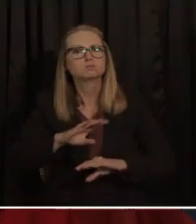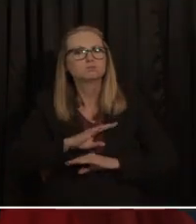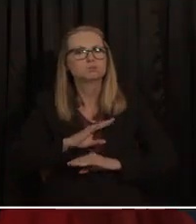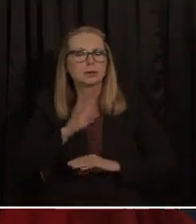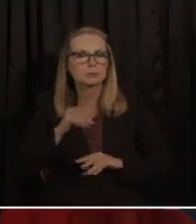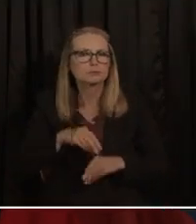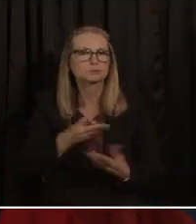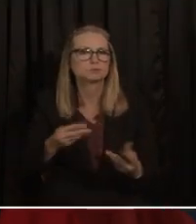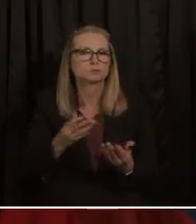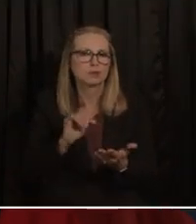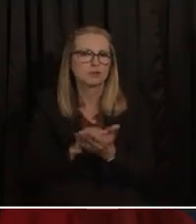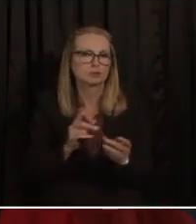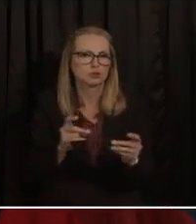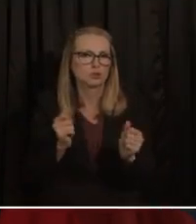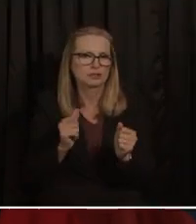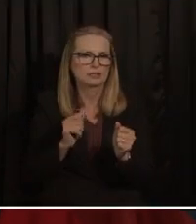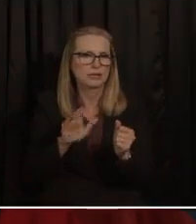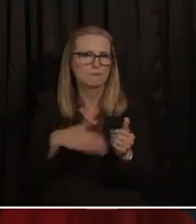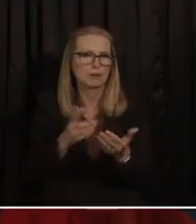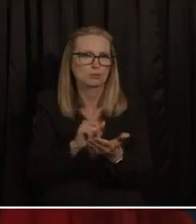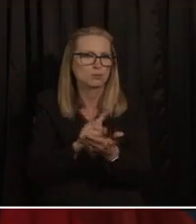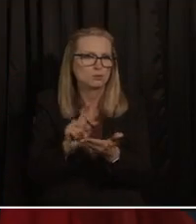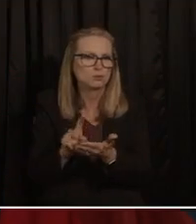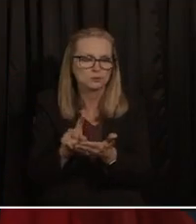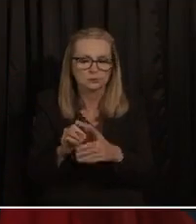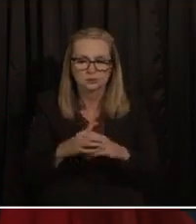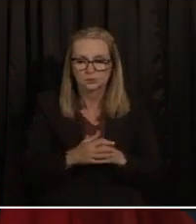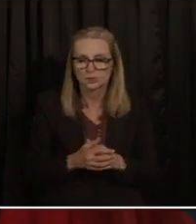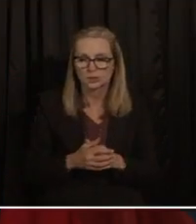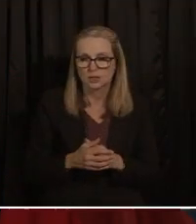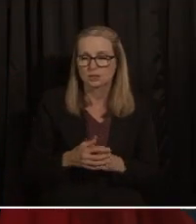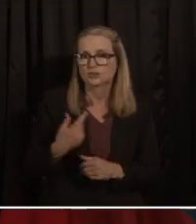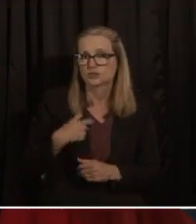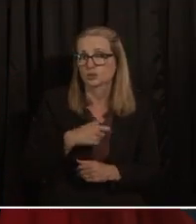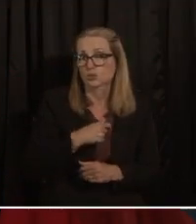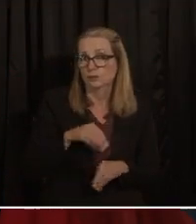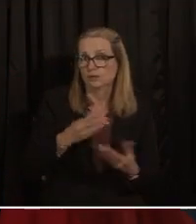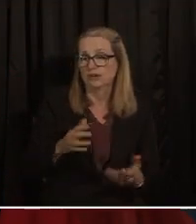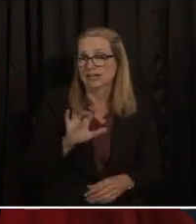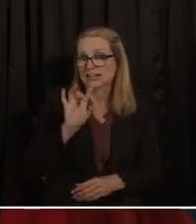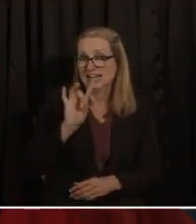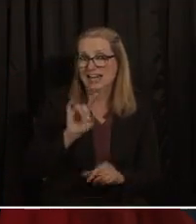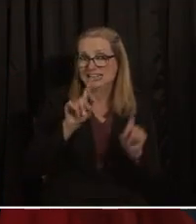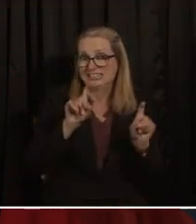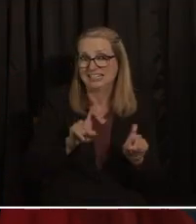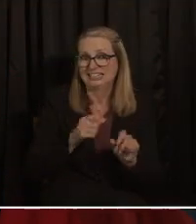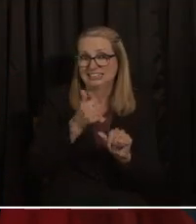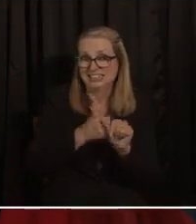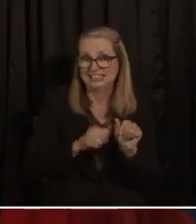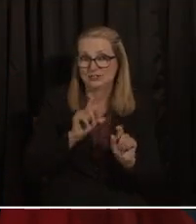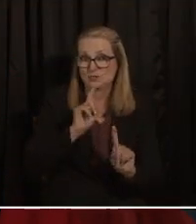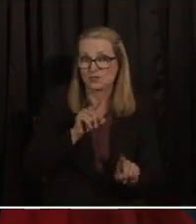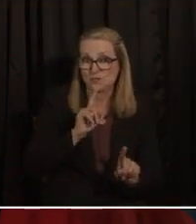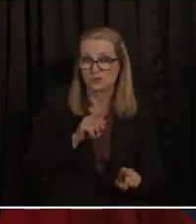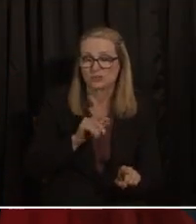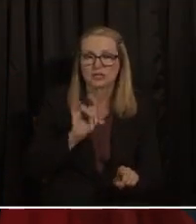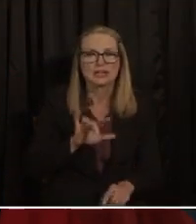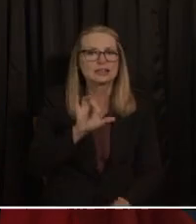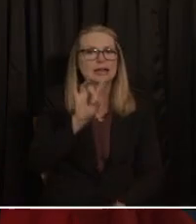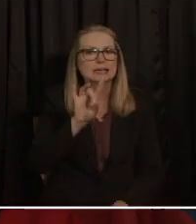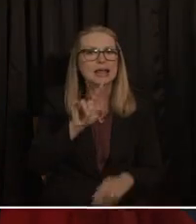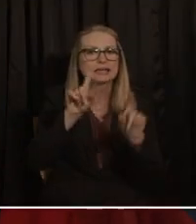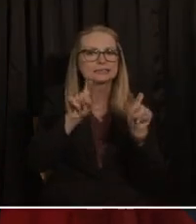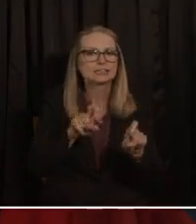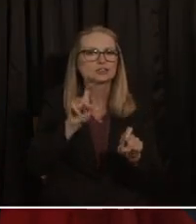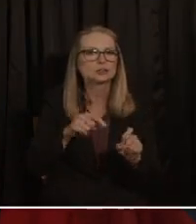testing. Currently, the at-home testing is 8 tests per order. That then is designed to last for 2 months